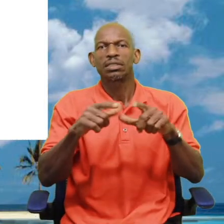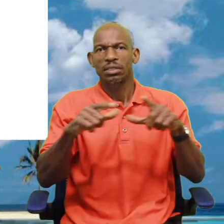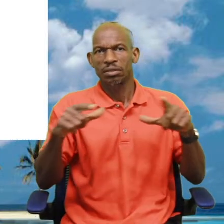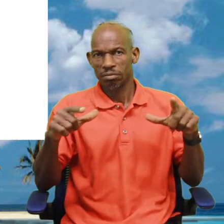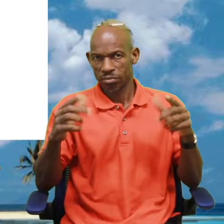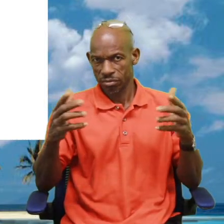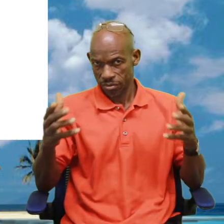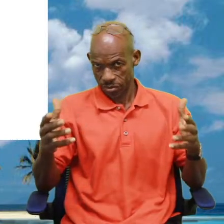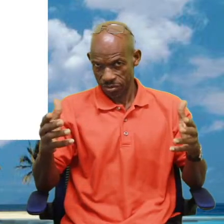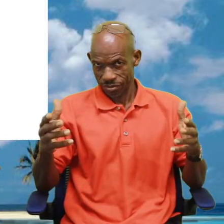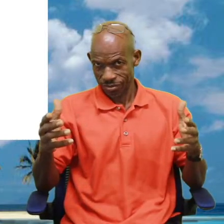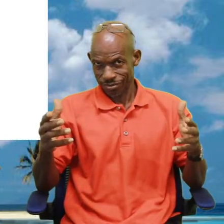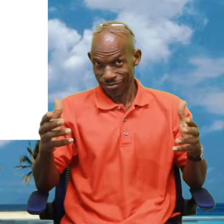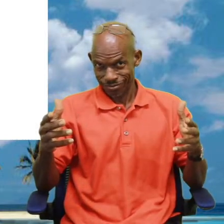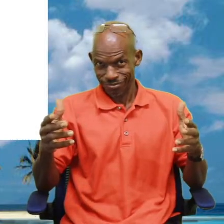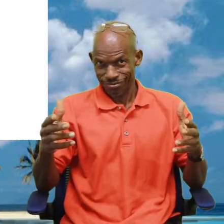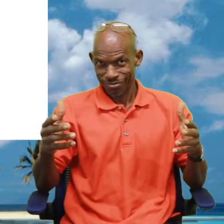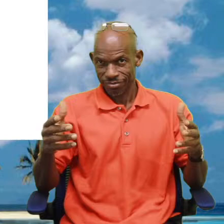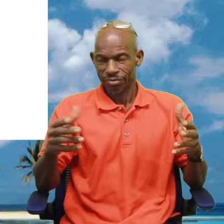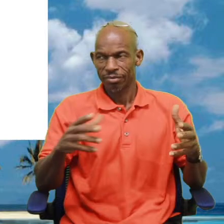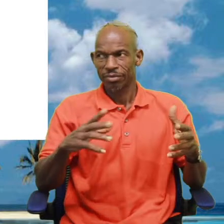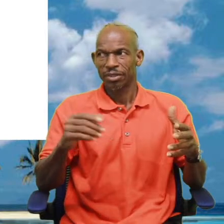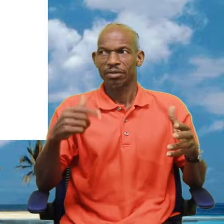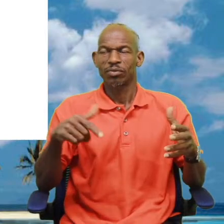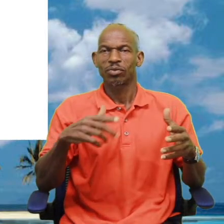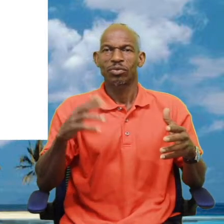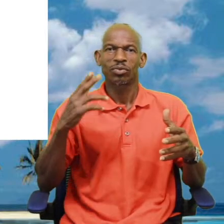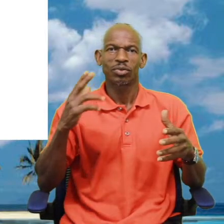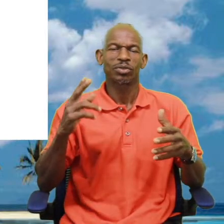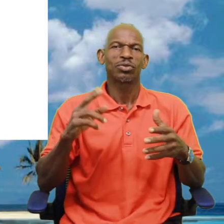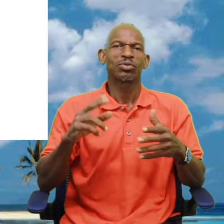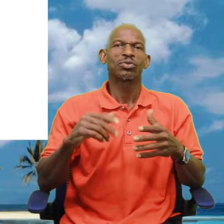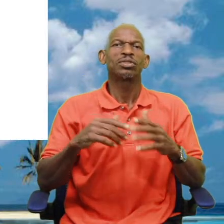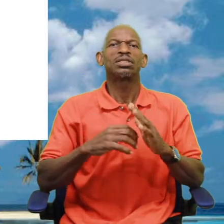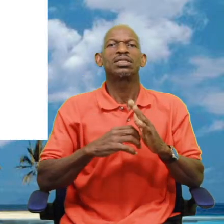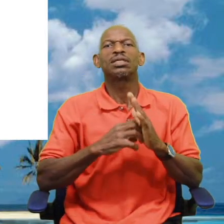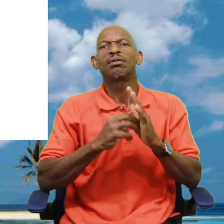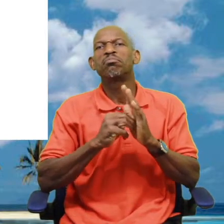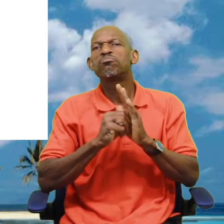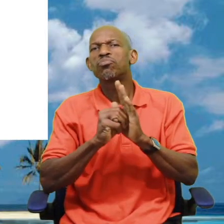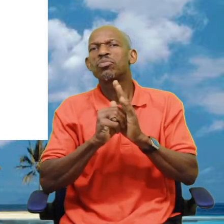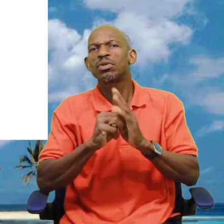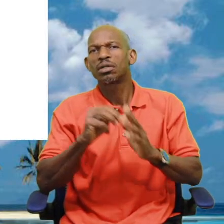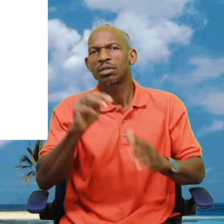and we're going to use a model now in terms of sign language. How